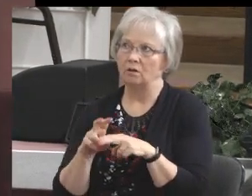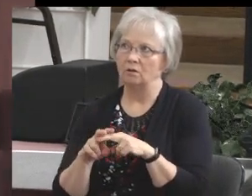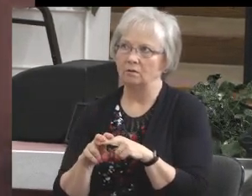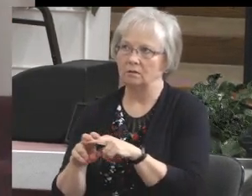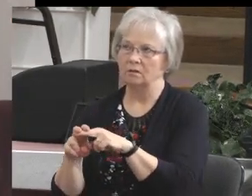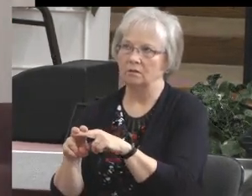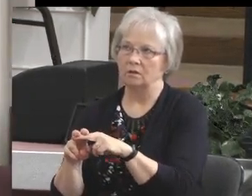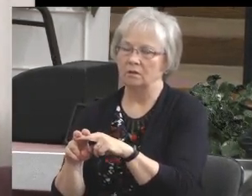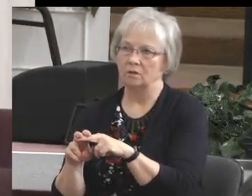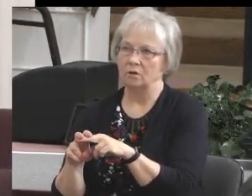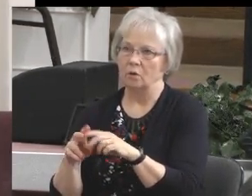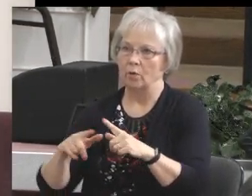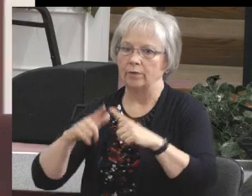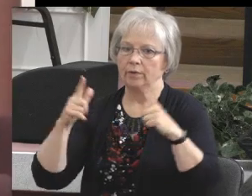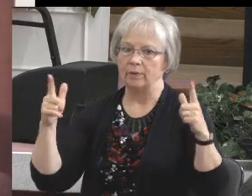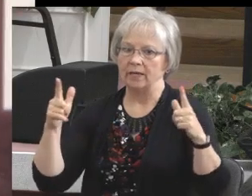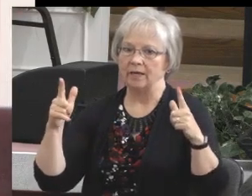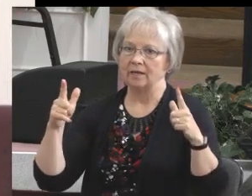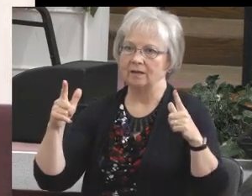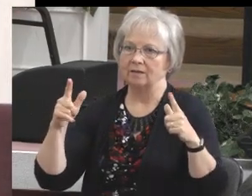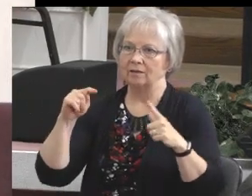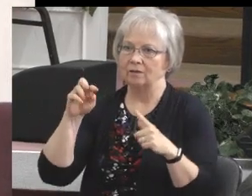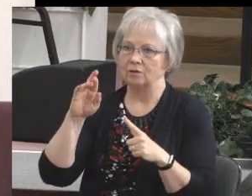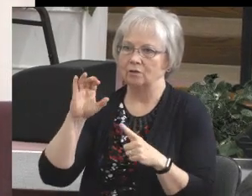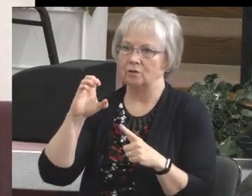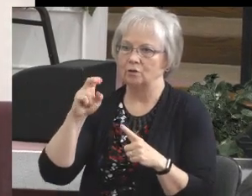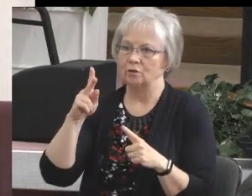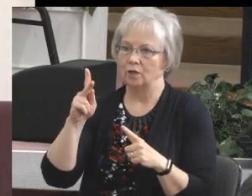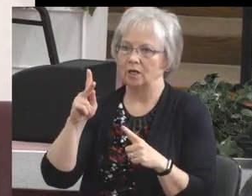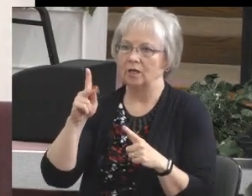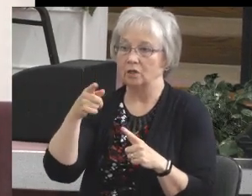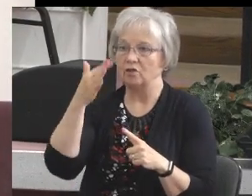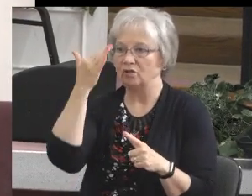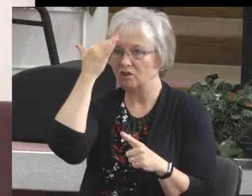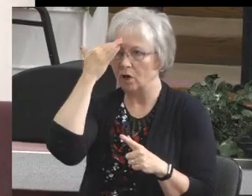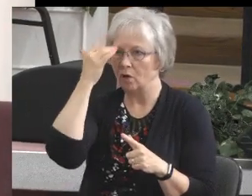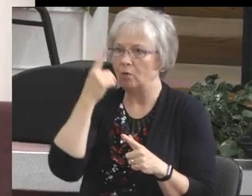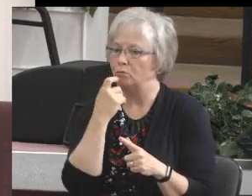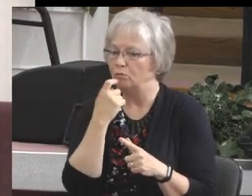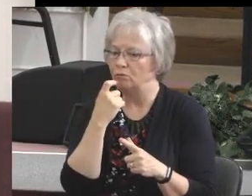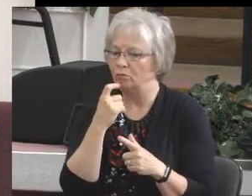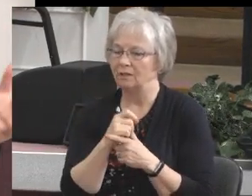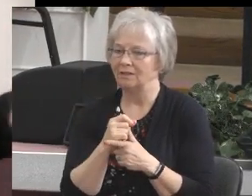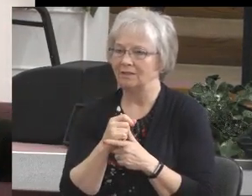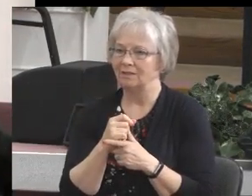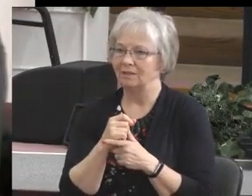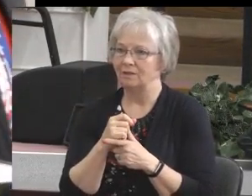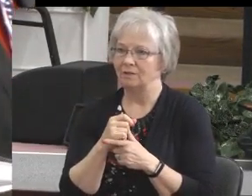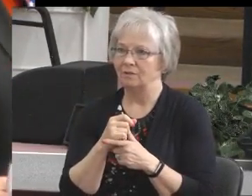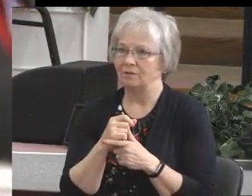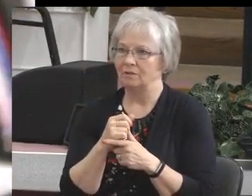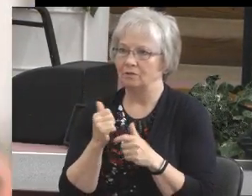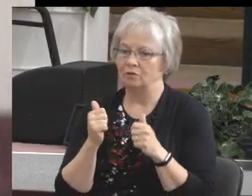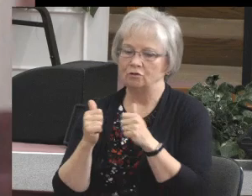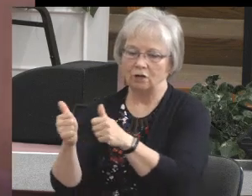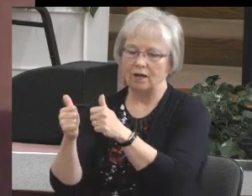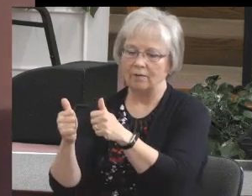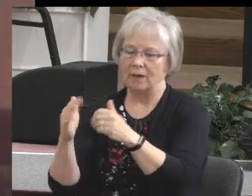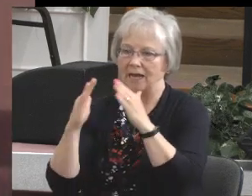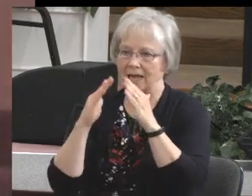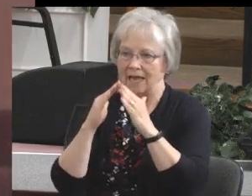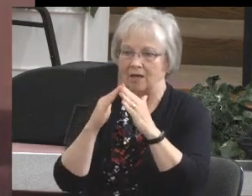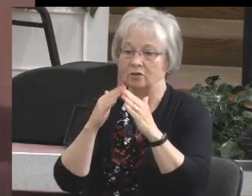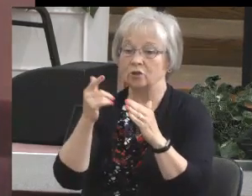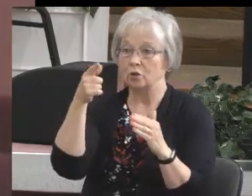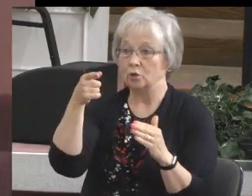when the big truck goes driving by, you know whose it is. When you drive by a certain house, you know who